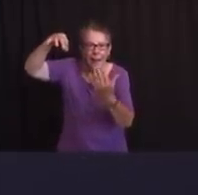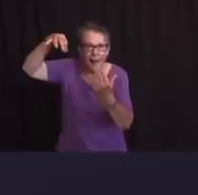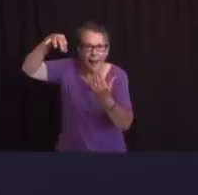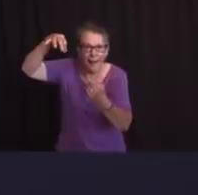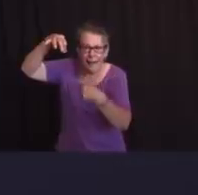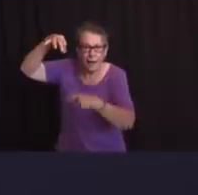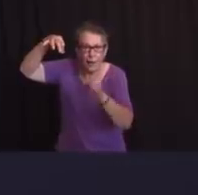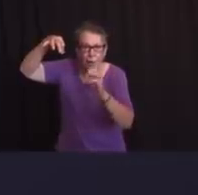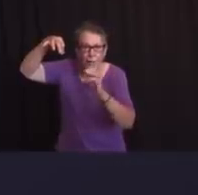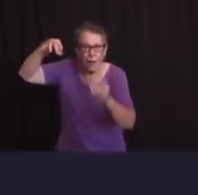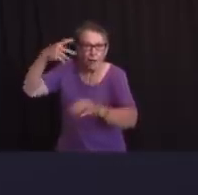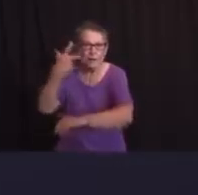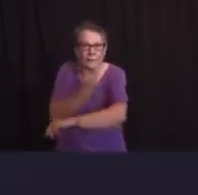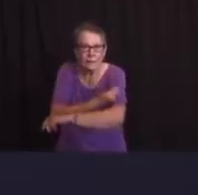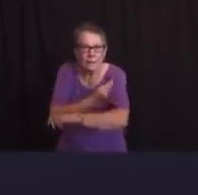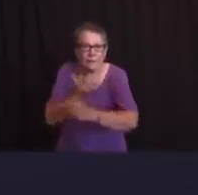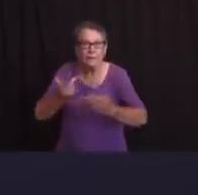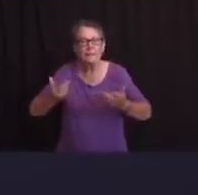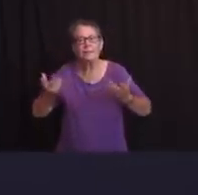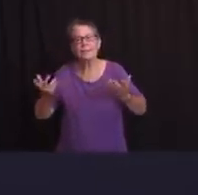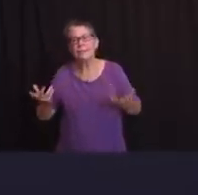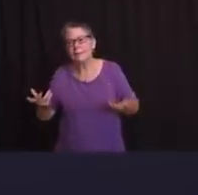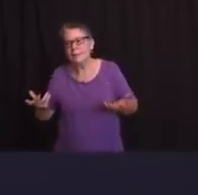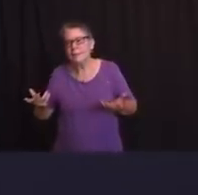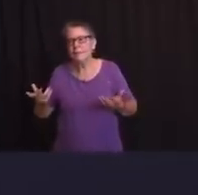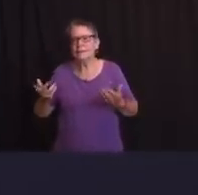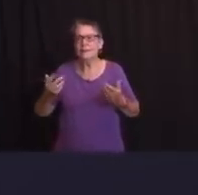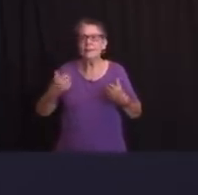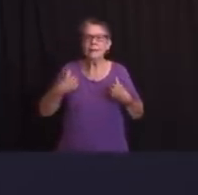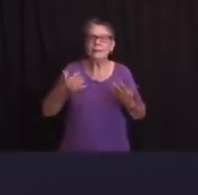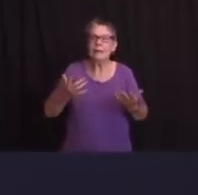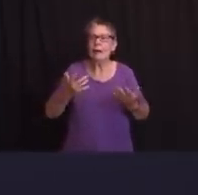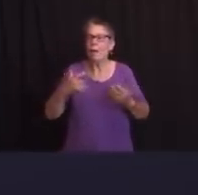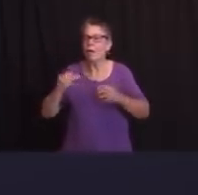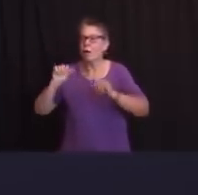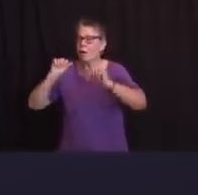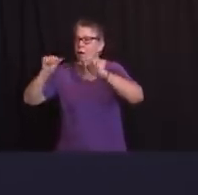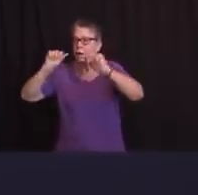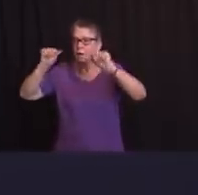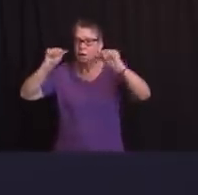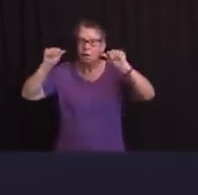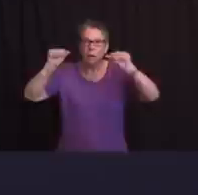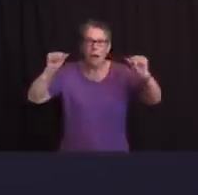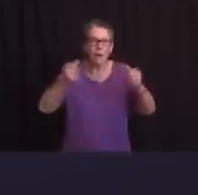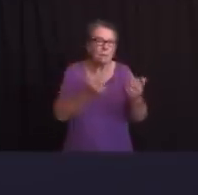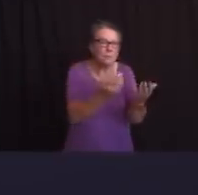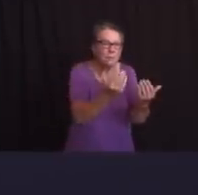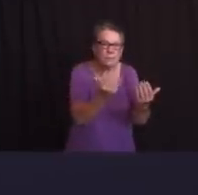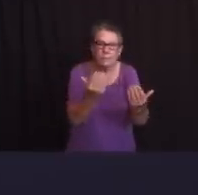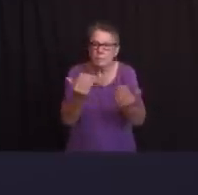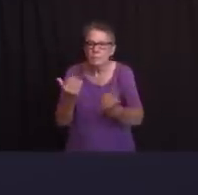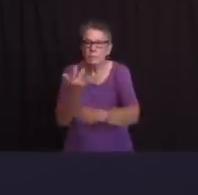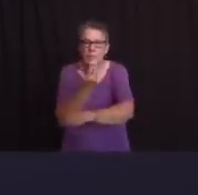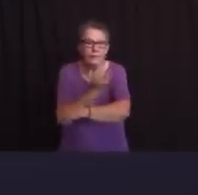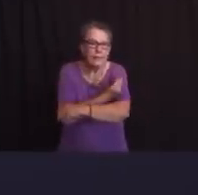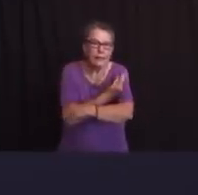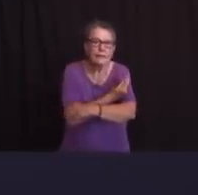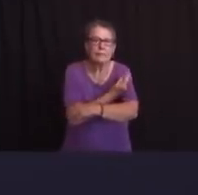drumbeat of the door-to-door campaign that is in I think several dozen